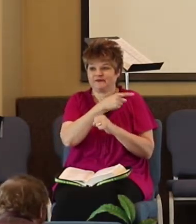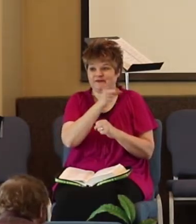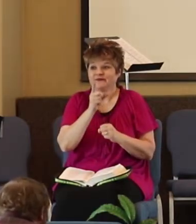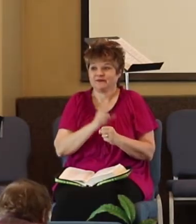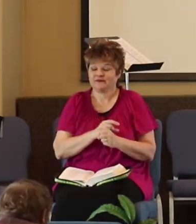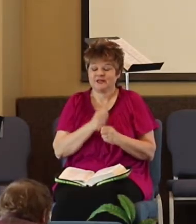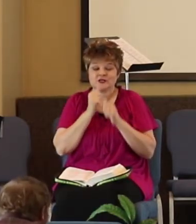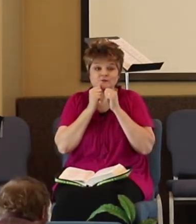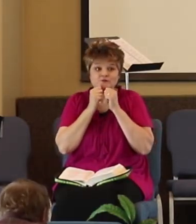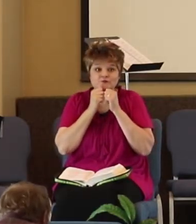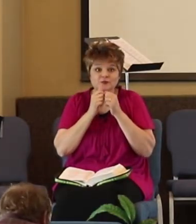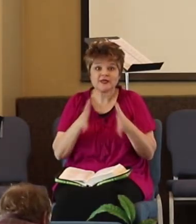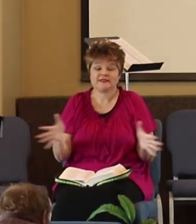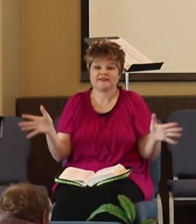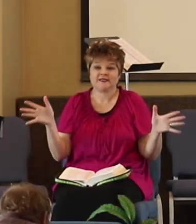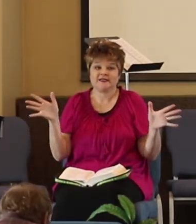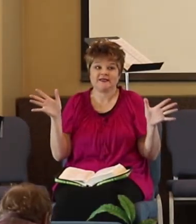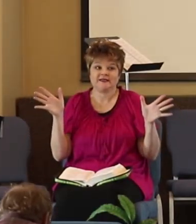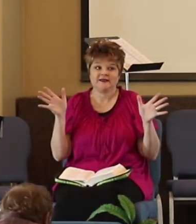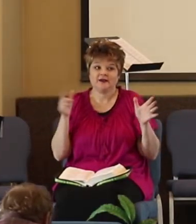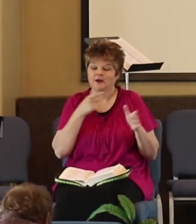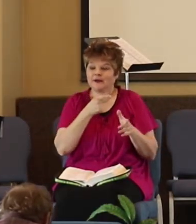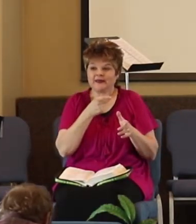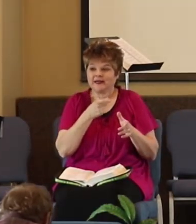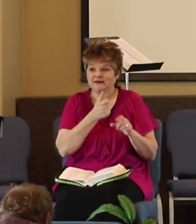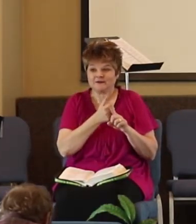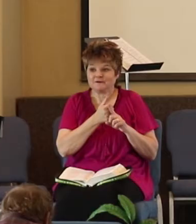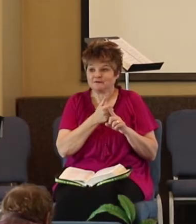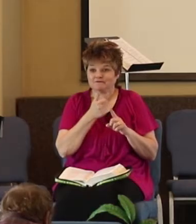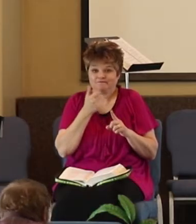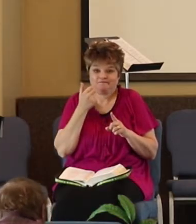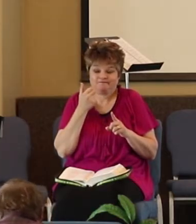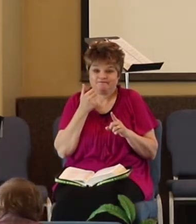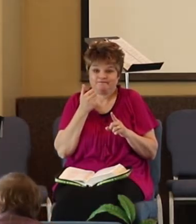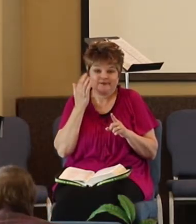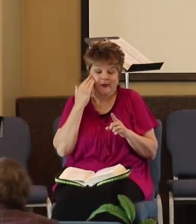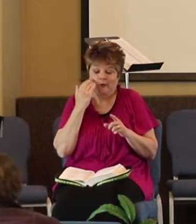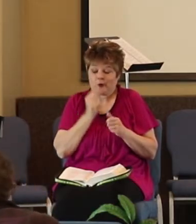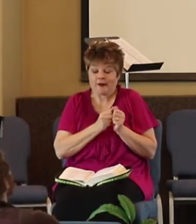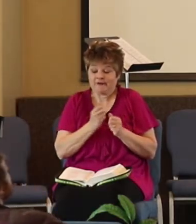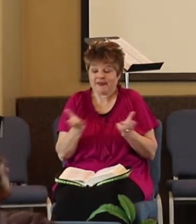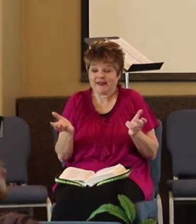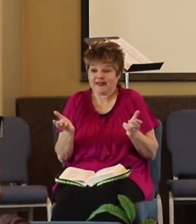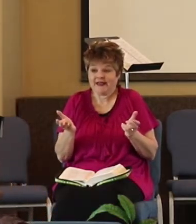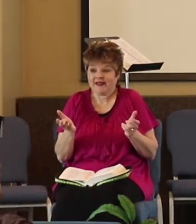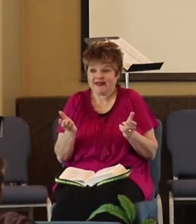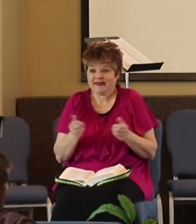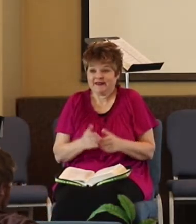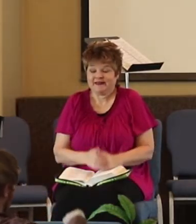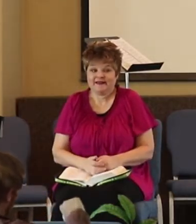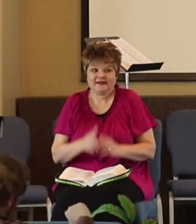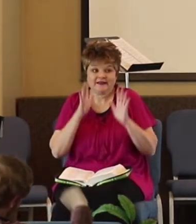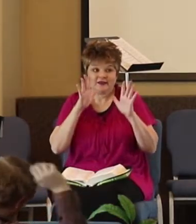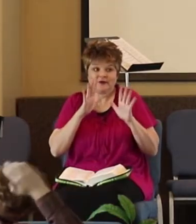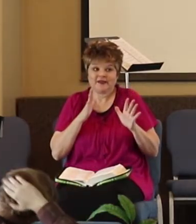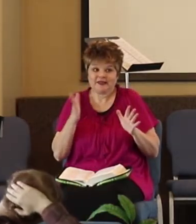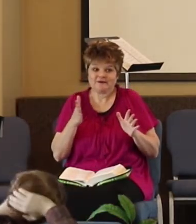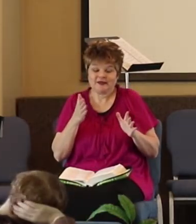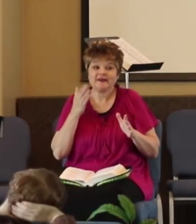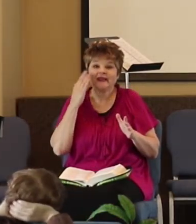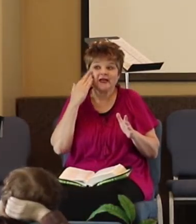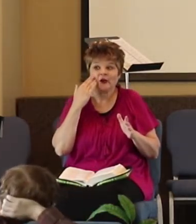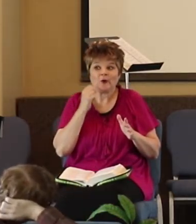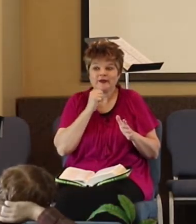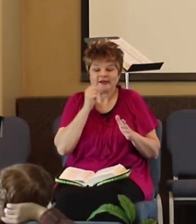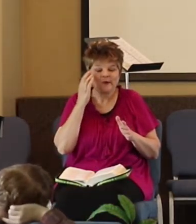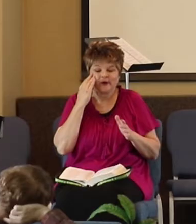What a blessing. They don't know it all. They don't, and you know, the great thing about it is they know they don't know it all, and